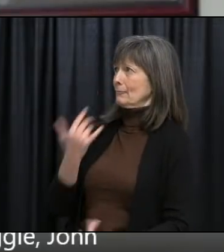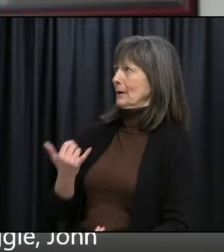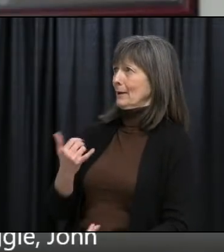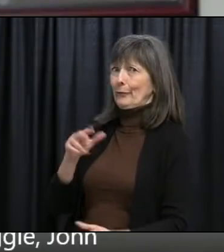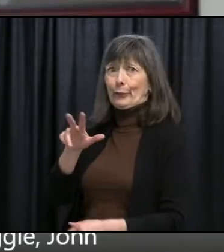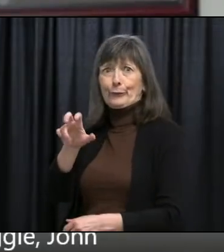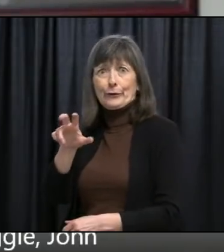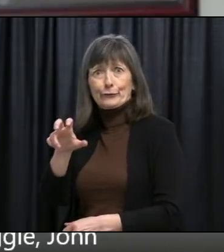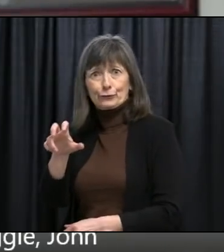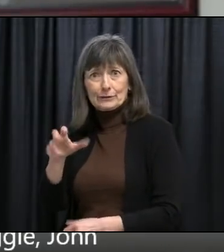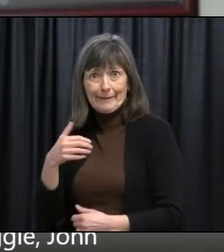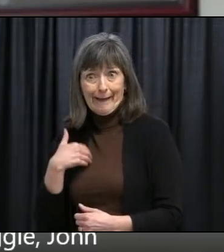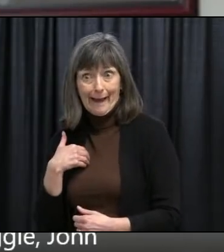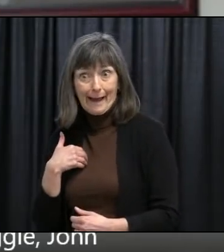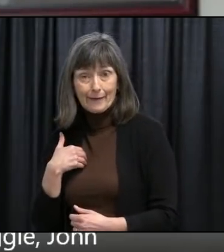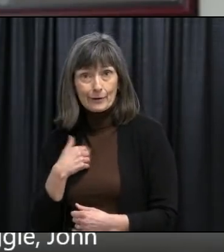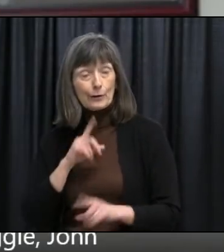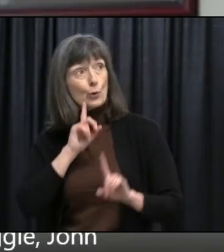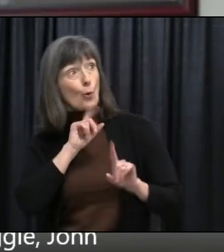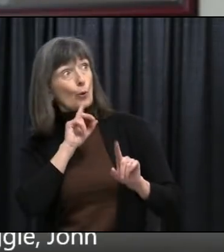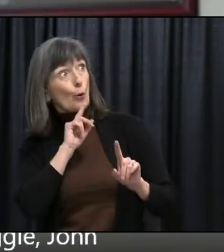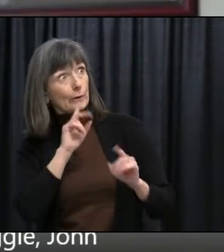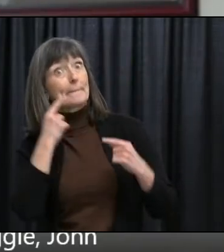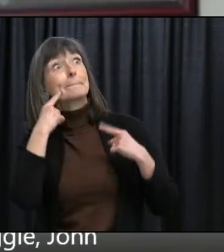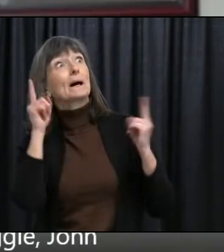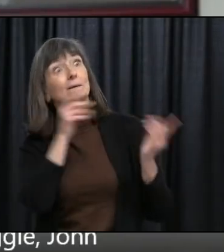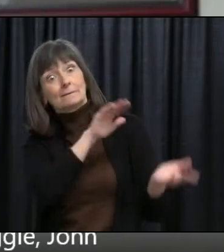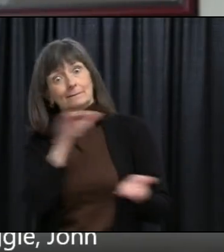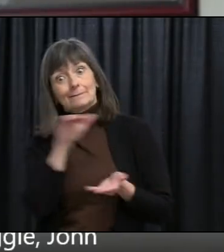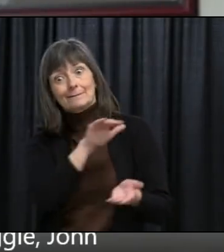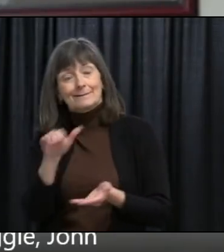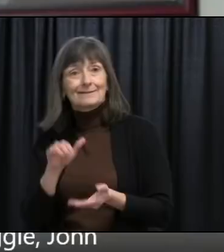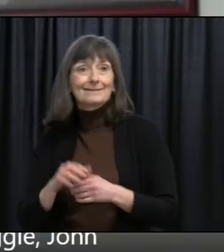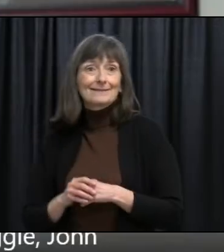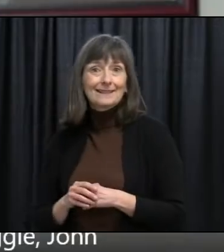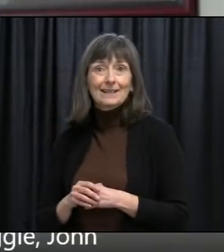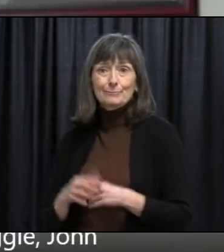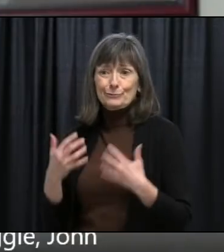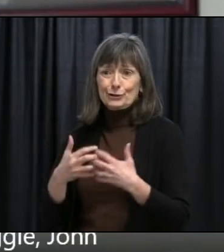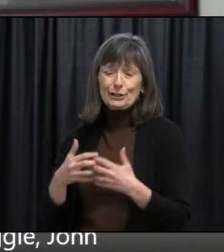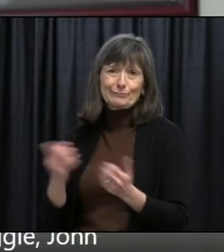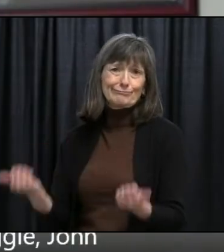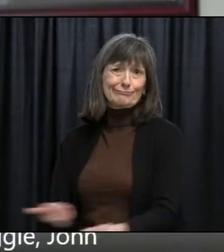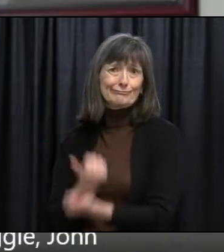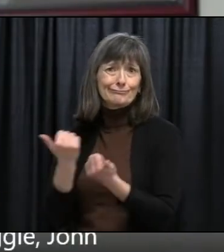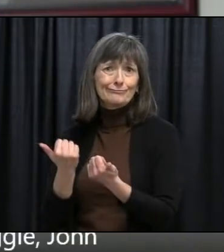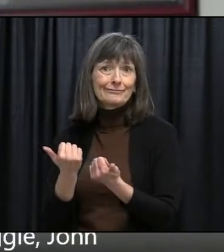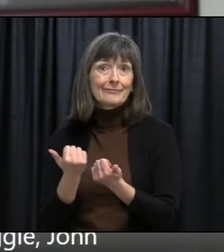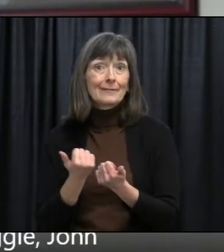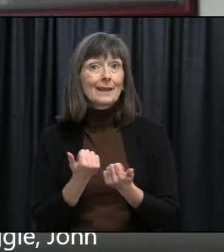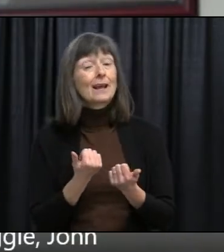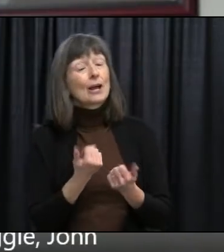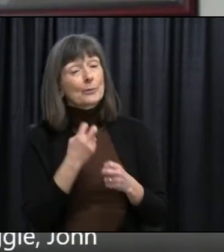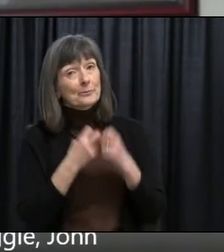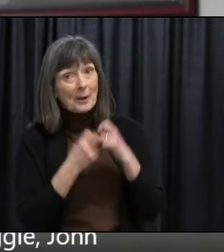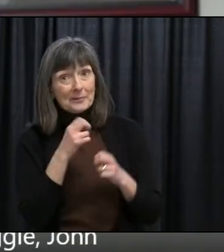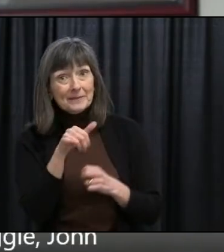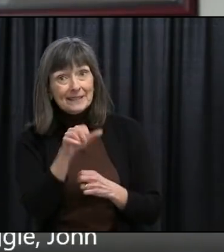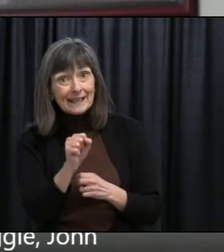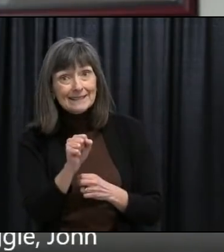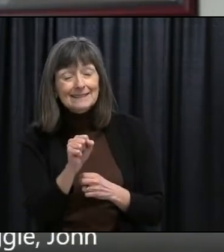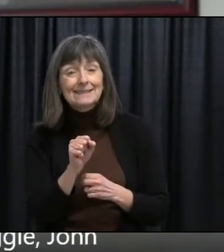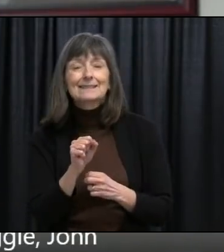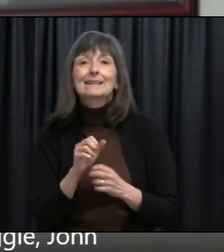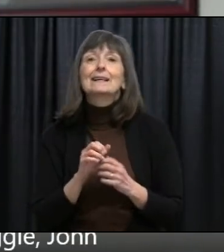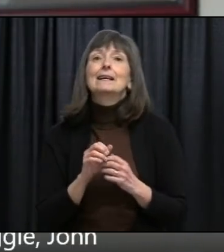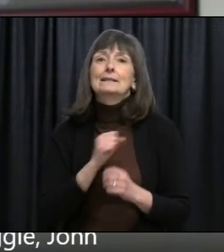care ventilators now because of the orders compared with what we used to have. Our challenge will be to figure out how to